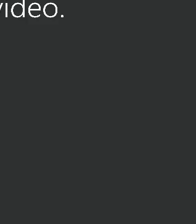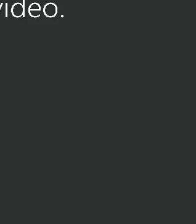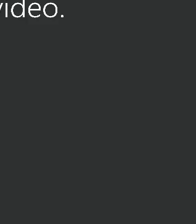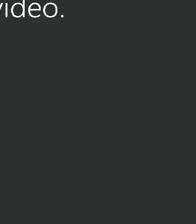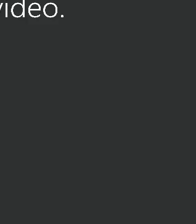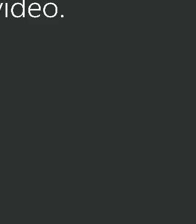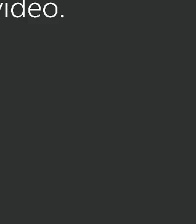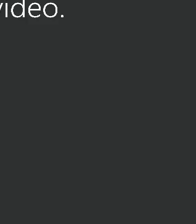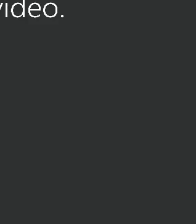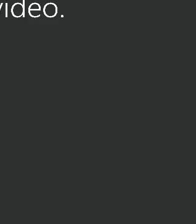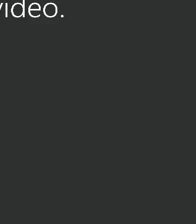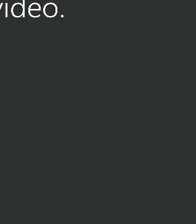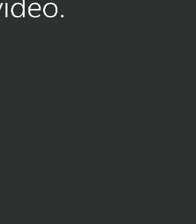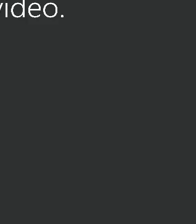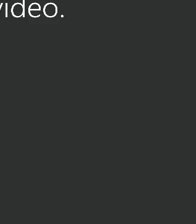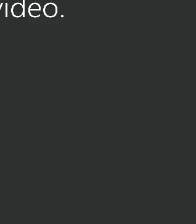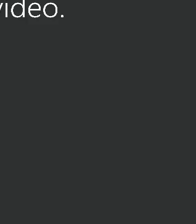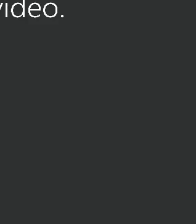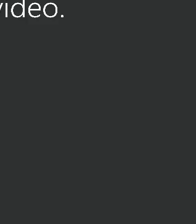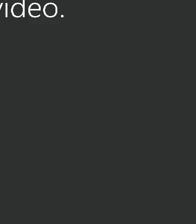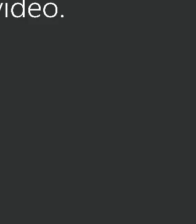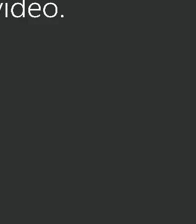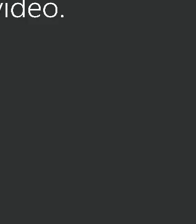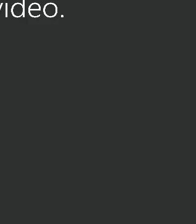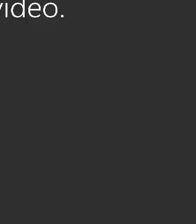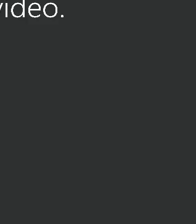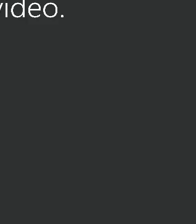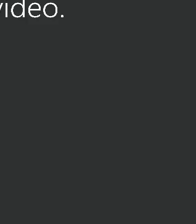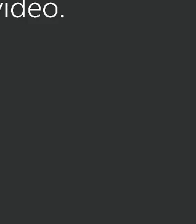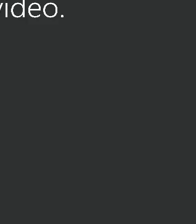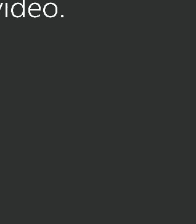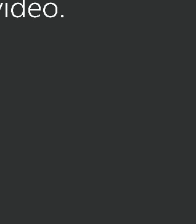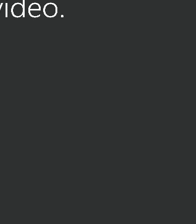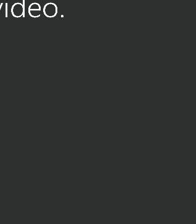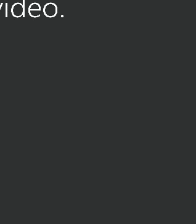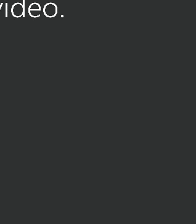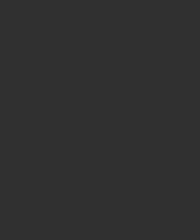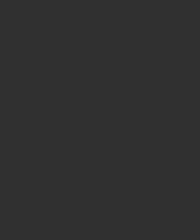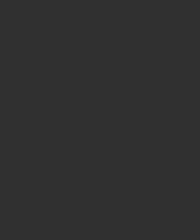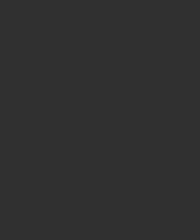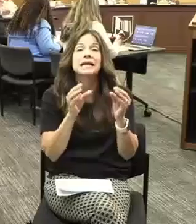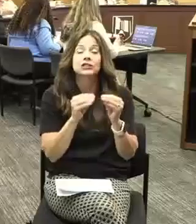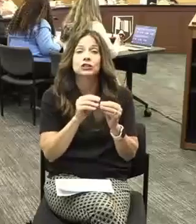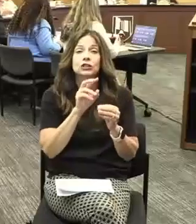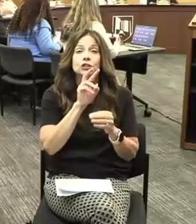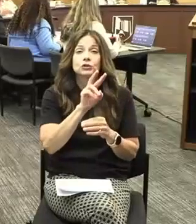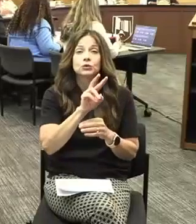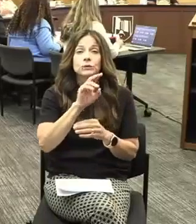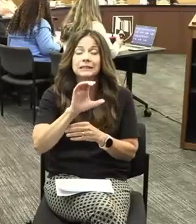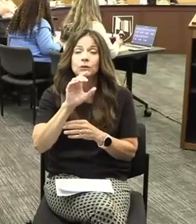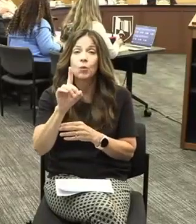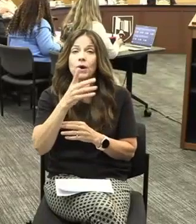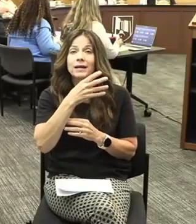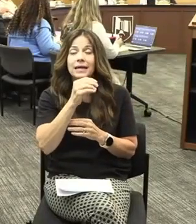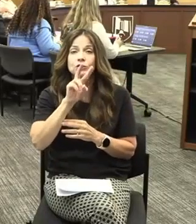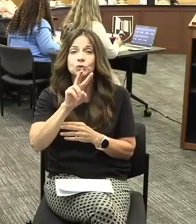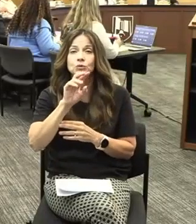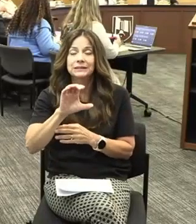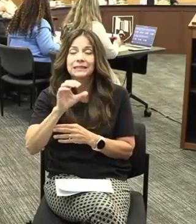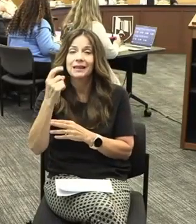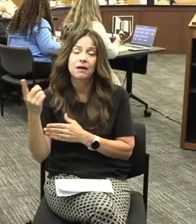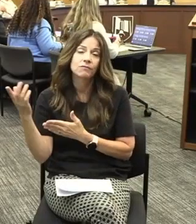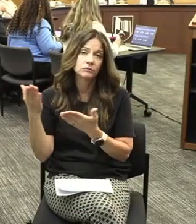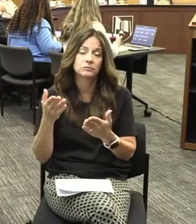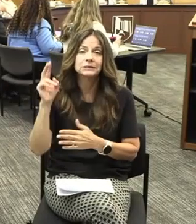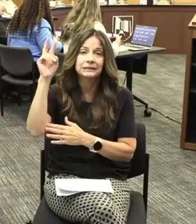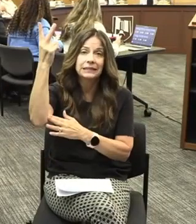Item 1.7, at this time, the chair is requesting a motion for a closed session under 2C1 and 2C11. Second.